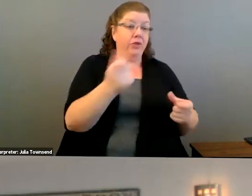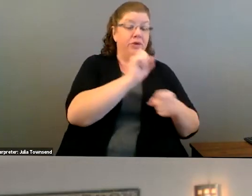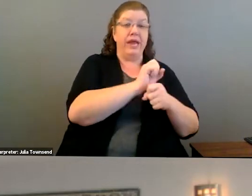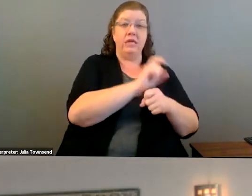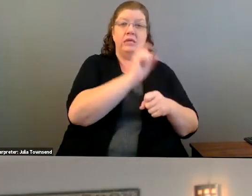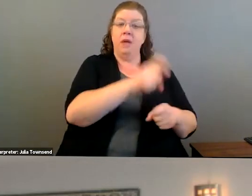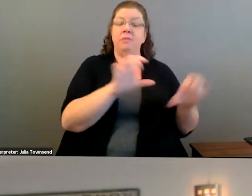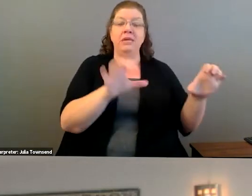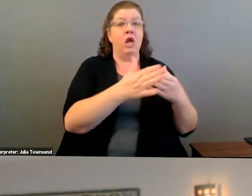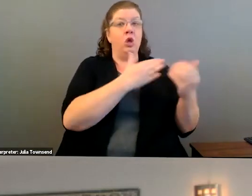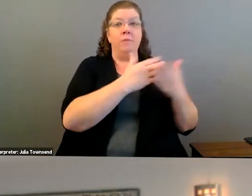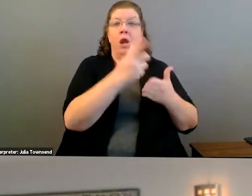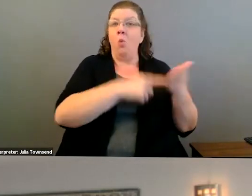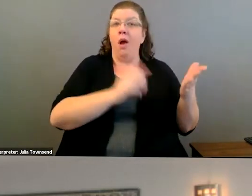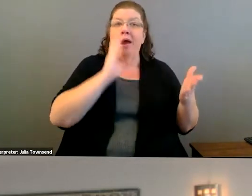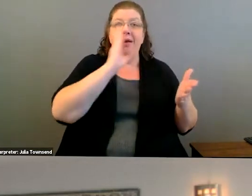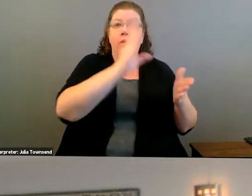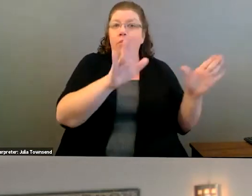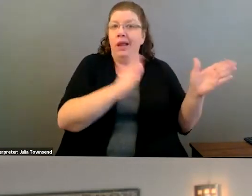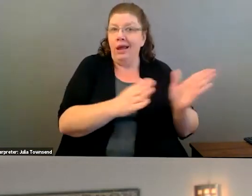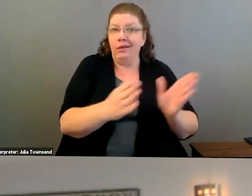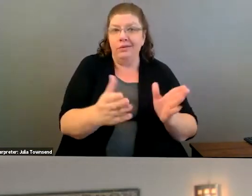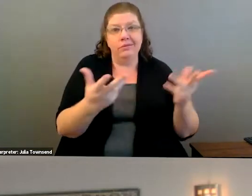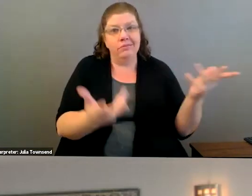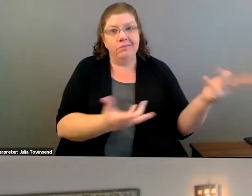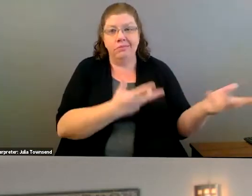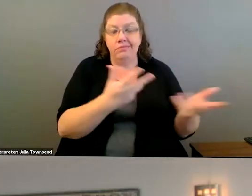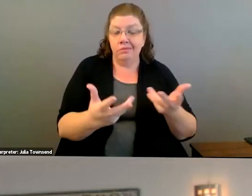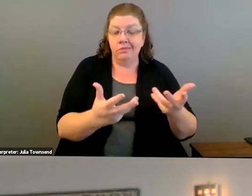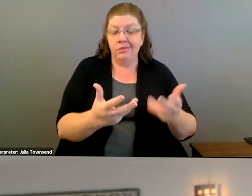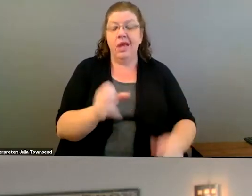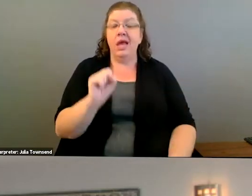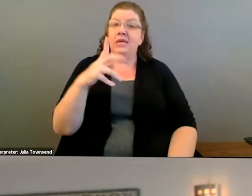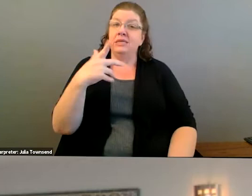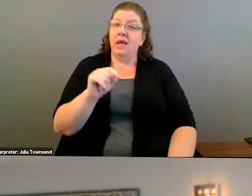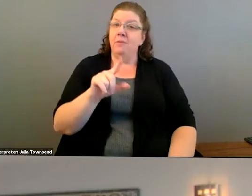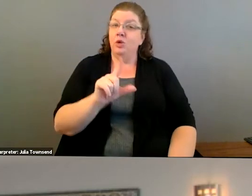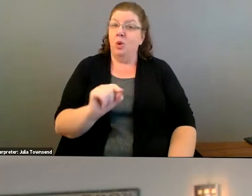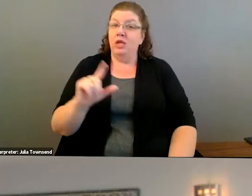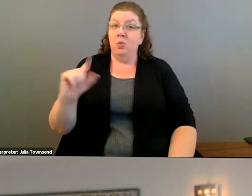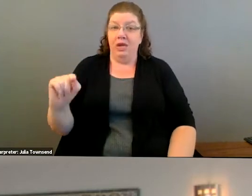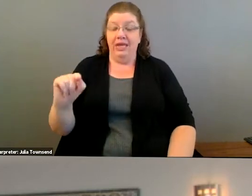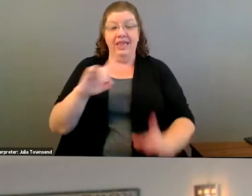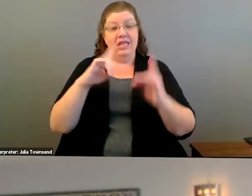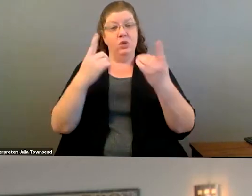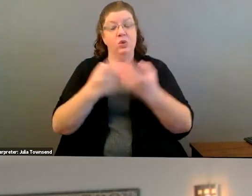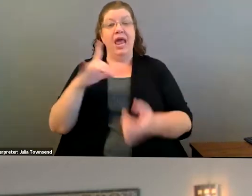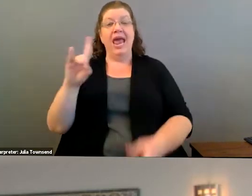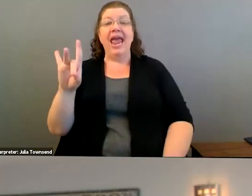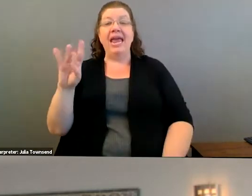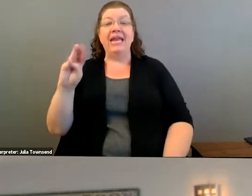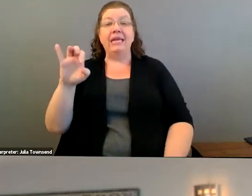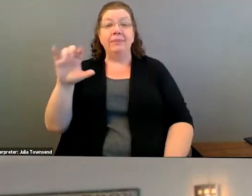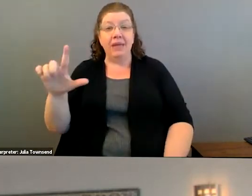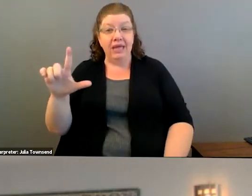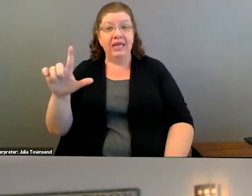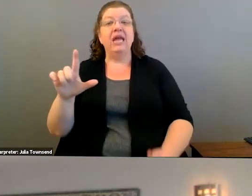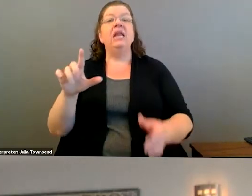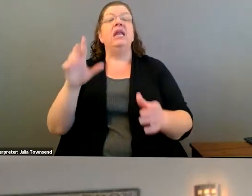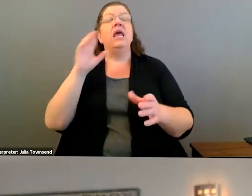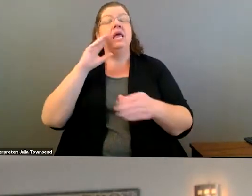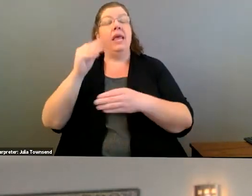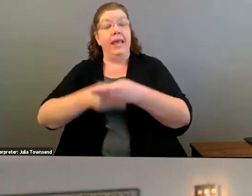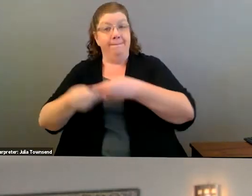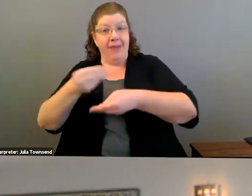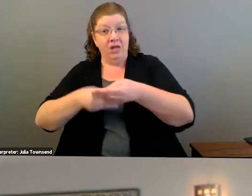no matter what the future plans. As of September 2020, the district had nearly $8 million in budget for site development. This